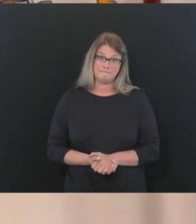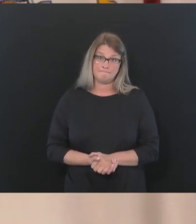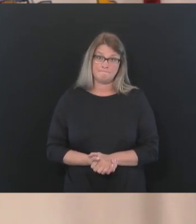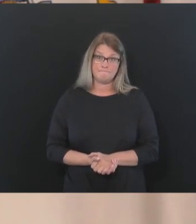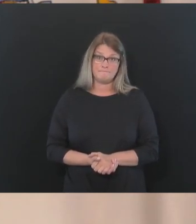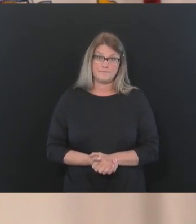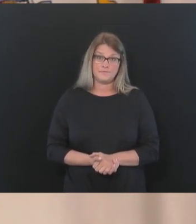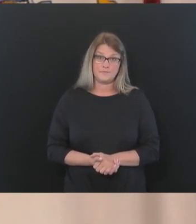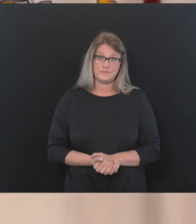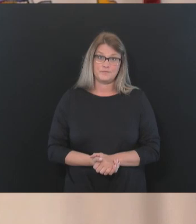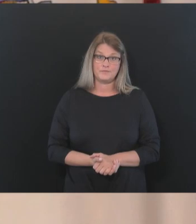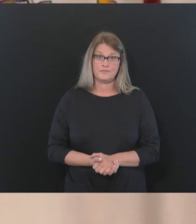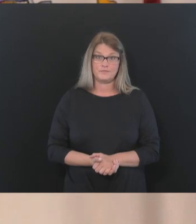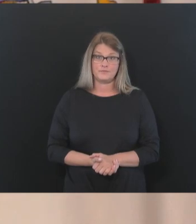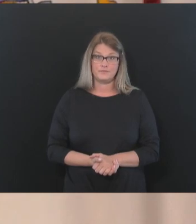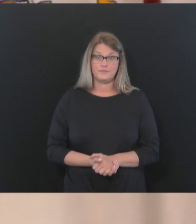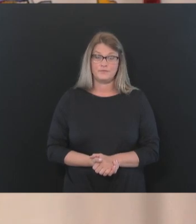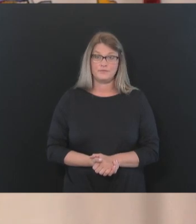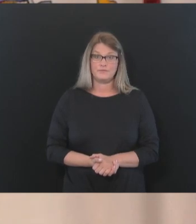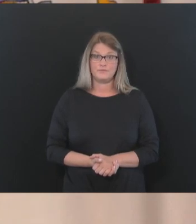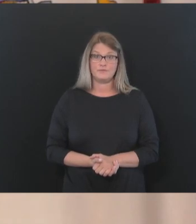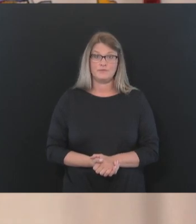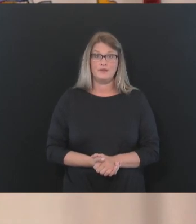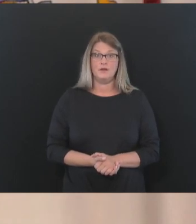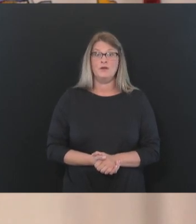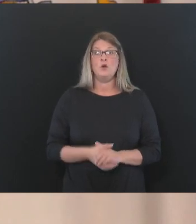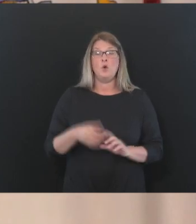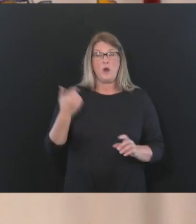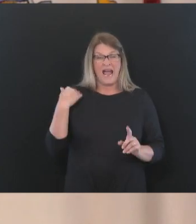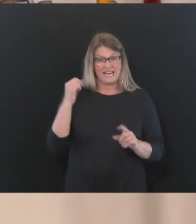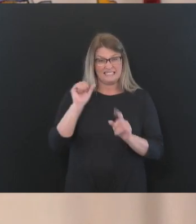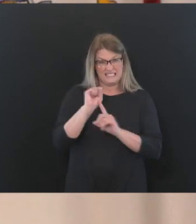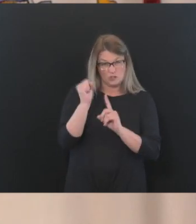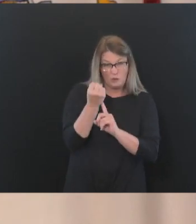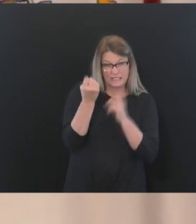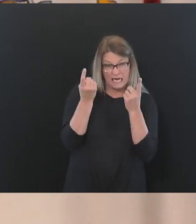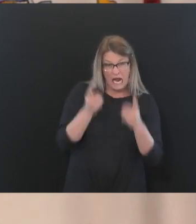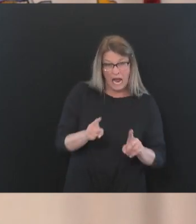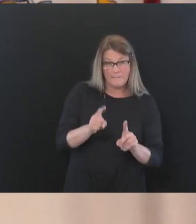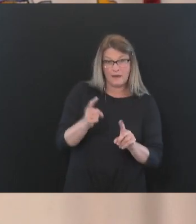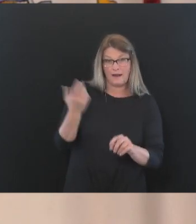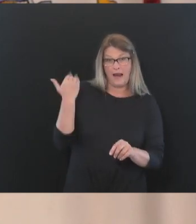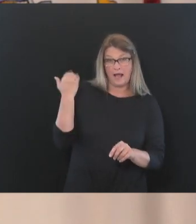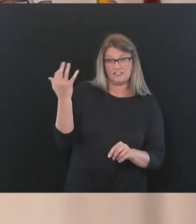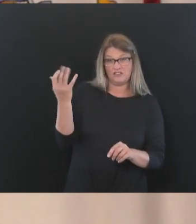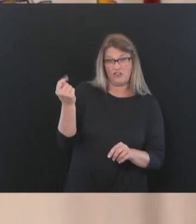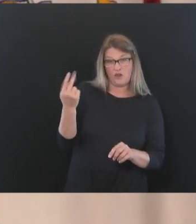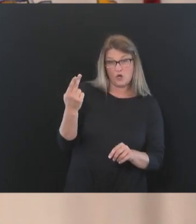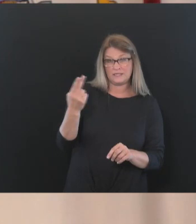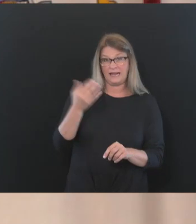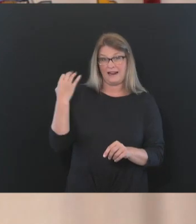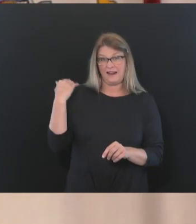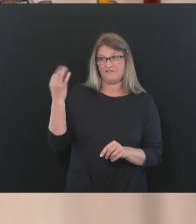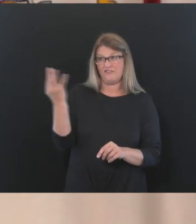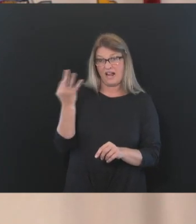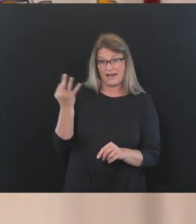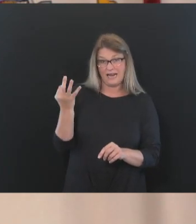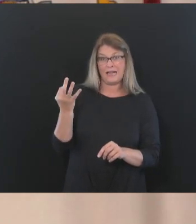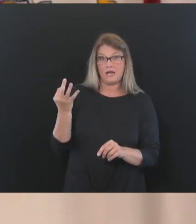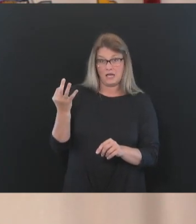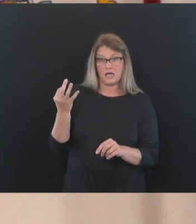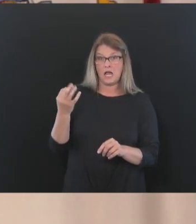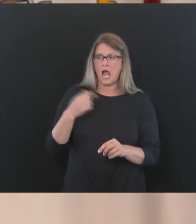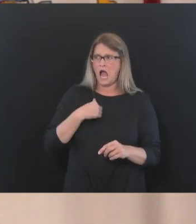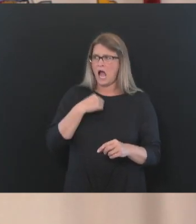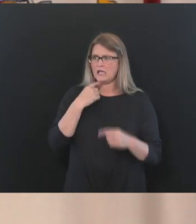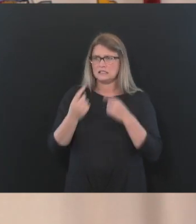on Thursday and one on Friday. And to just tell it like it is, I went immediately to my people and I said, listen, I'm sick and